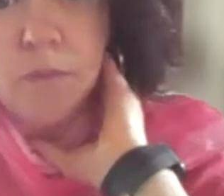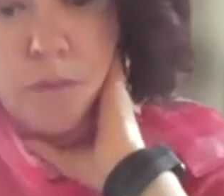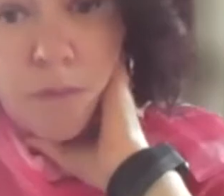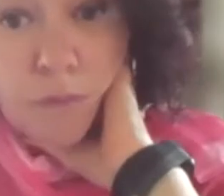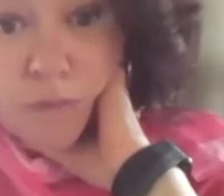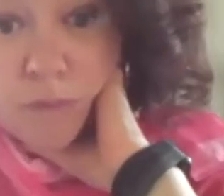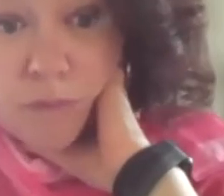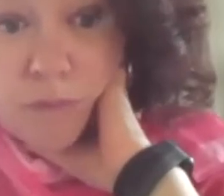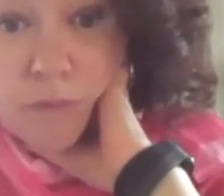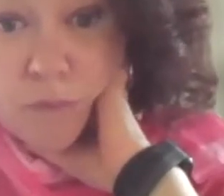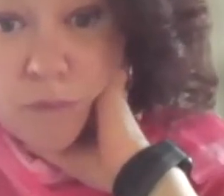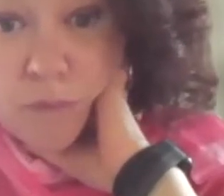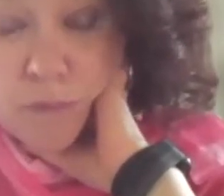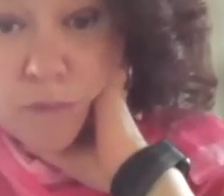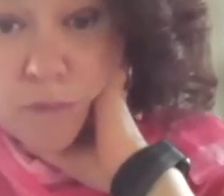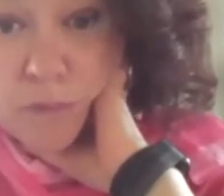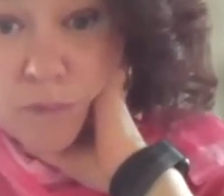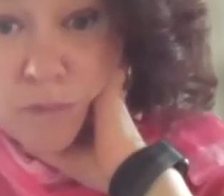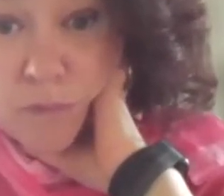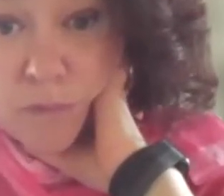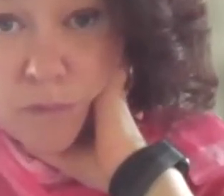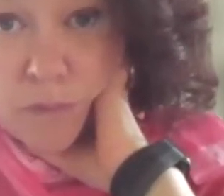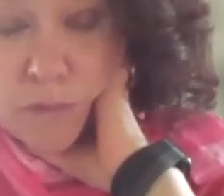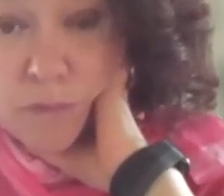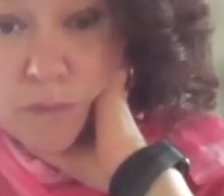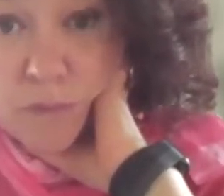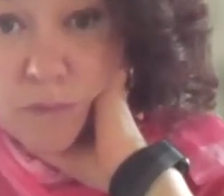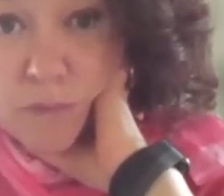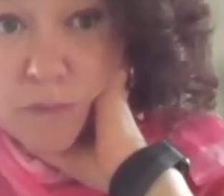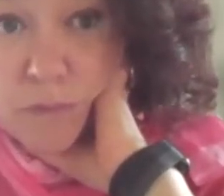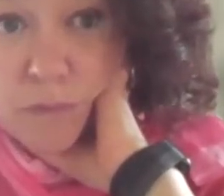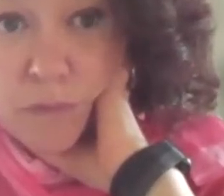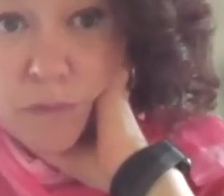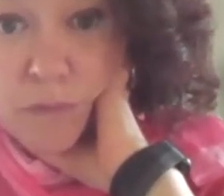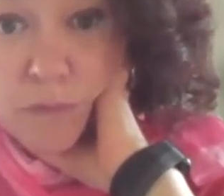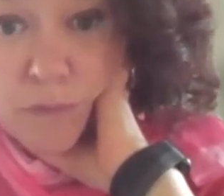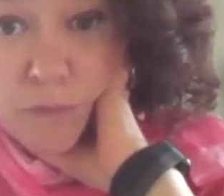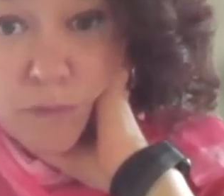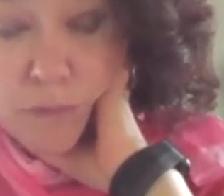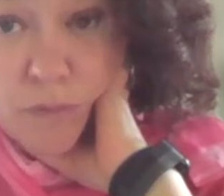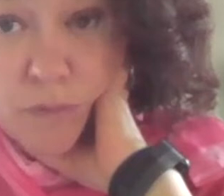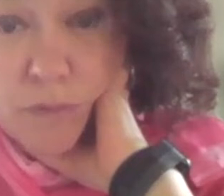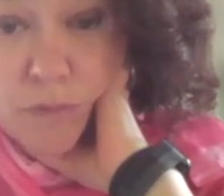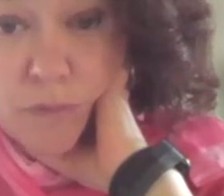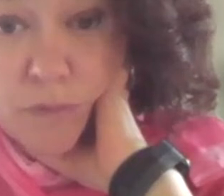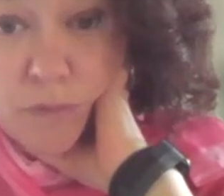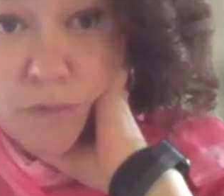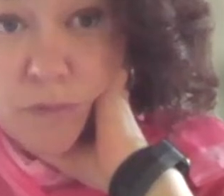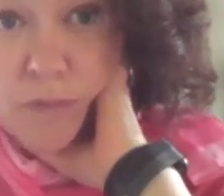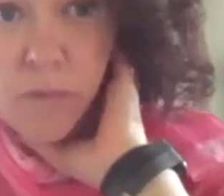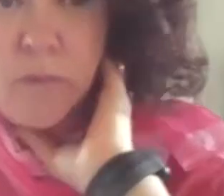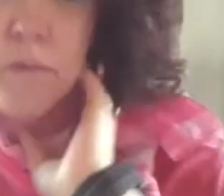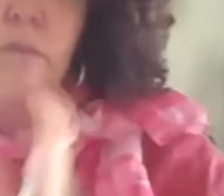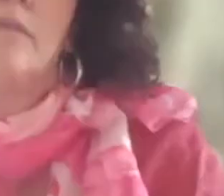Native folks that I know, Indigenous people that I know, are working on that relationship between historical trauma